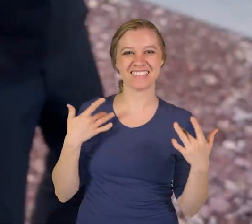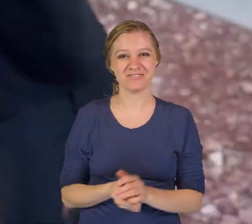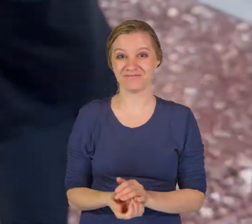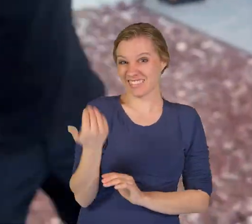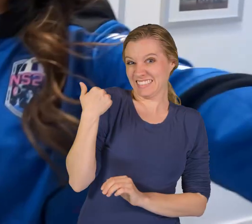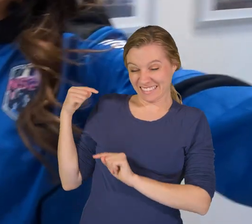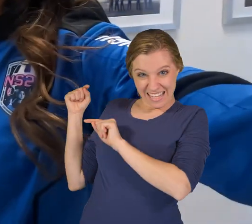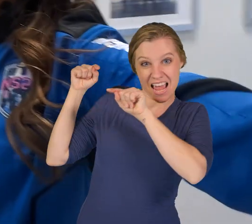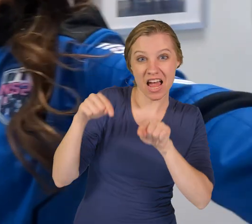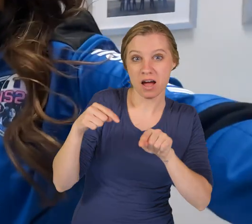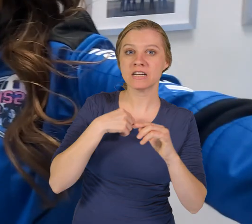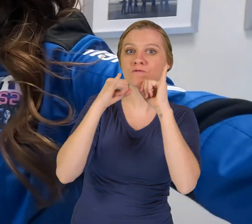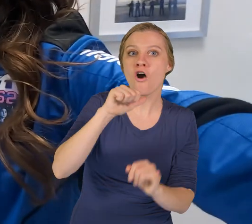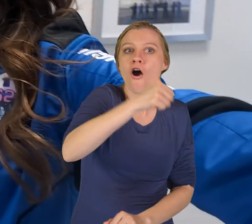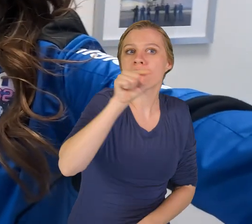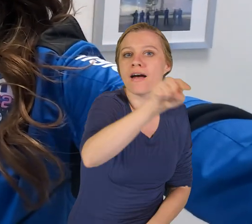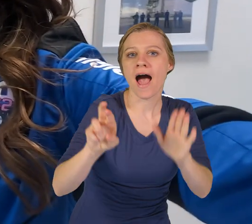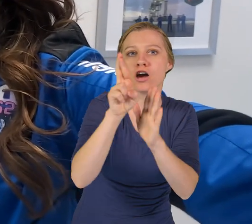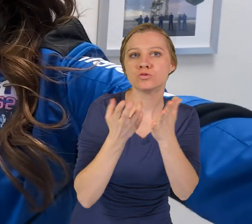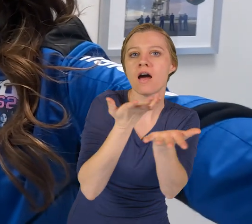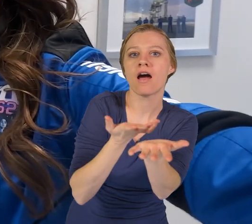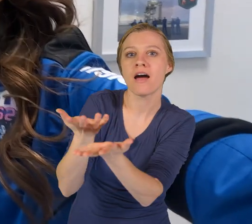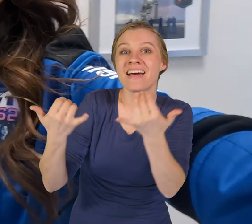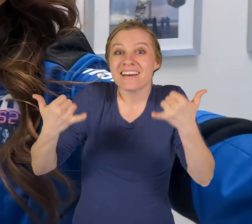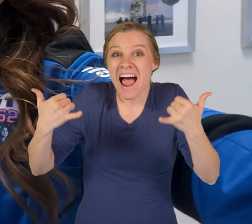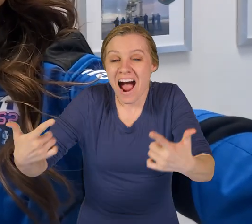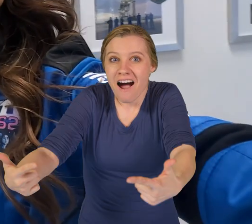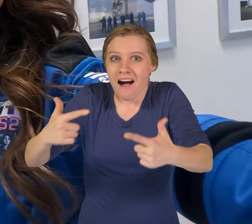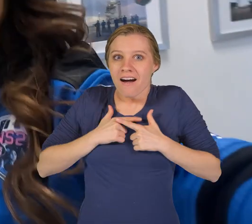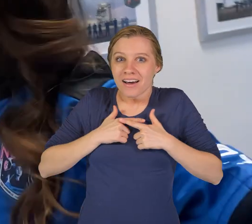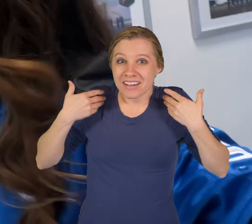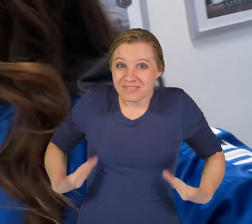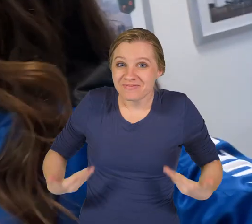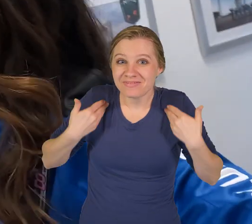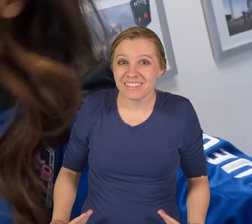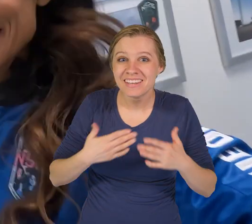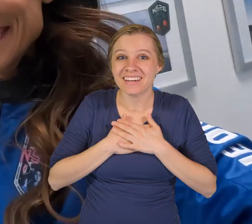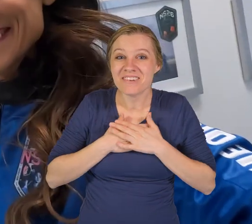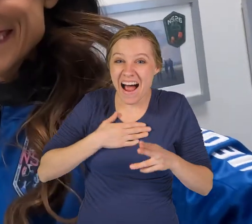Woo-hoo! Yay! The last time I was here, I was interviewing other astronauts. And now,